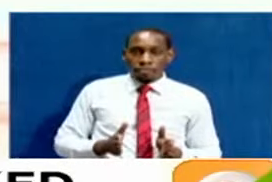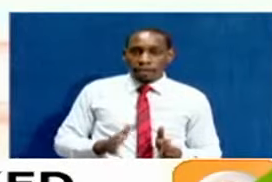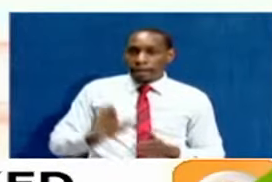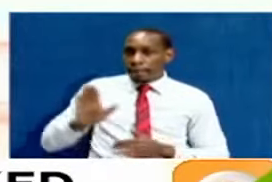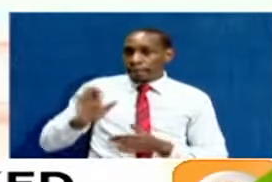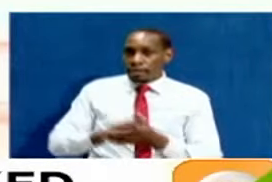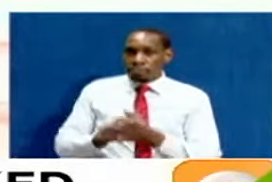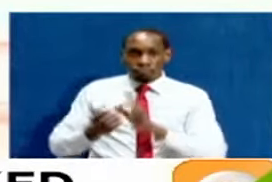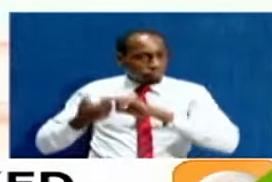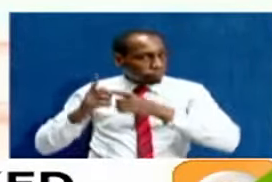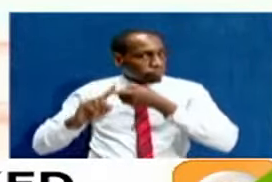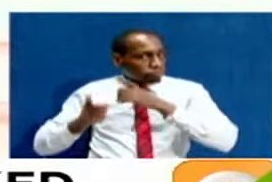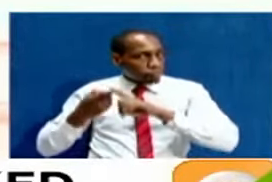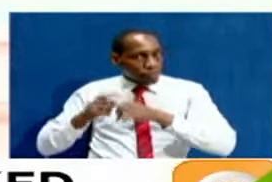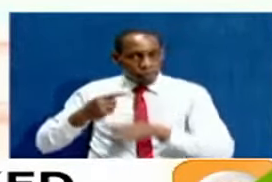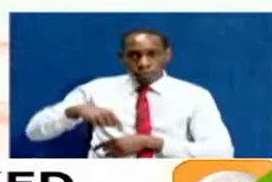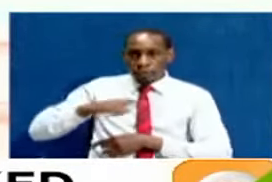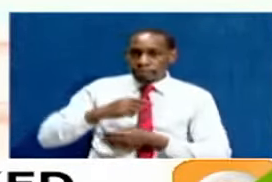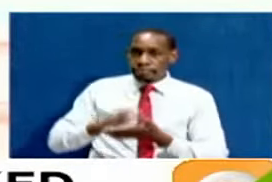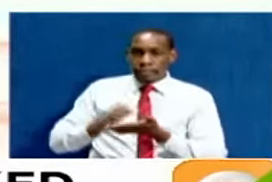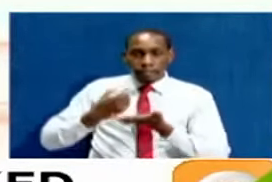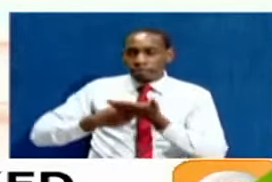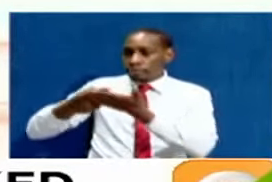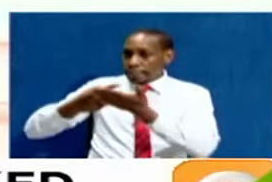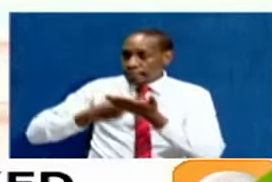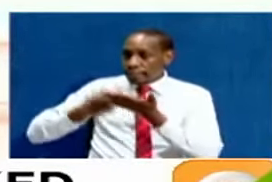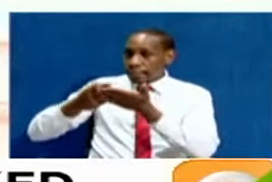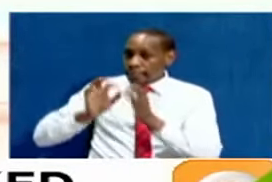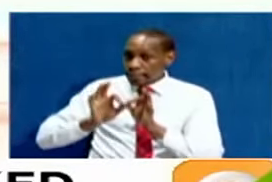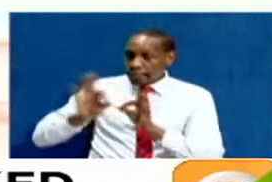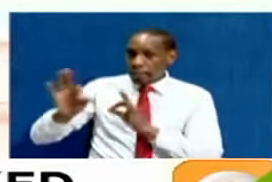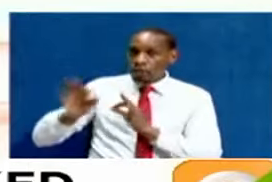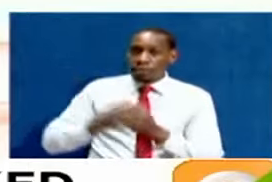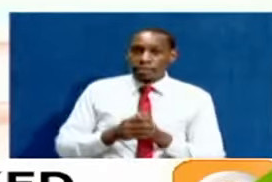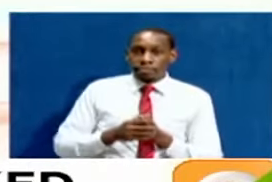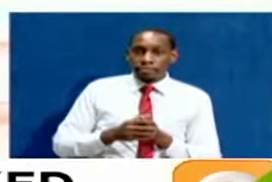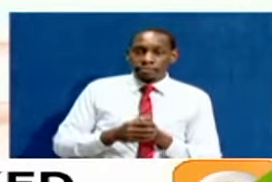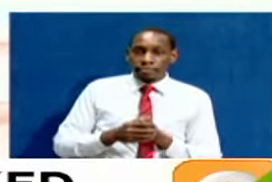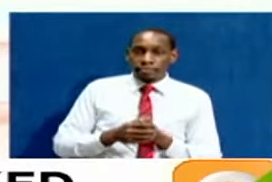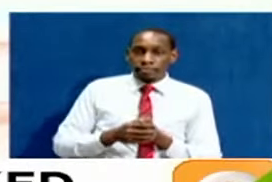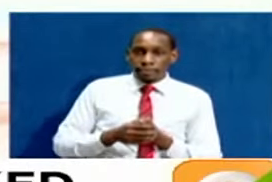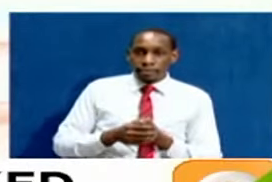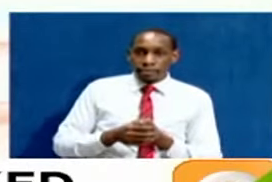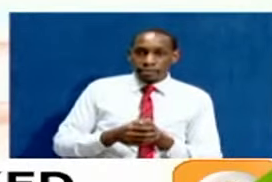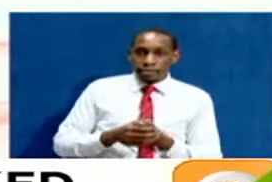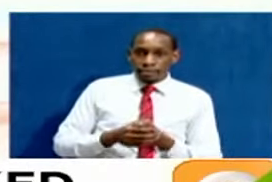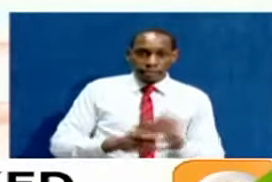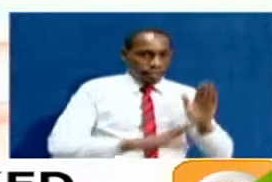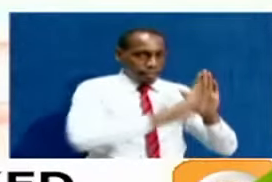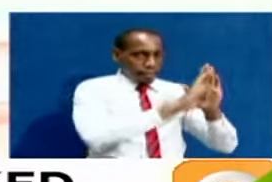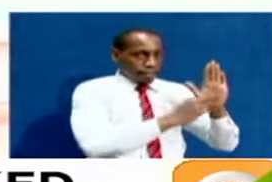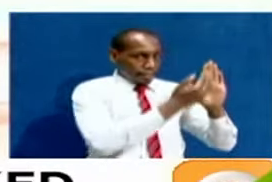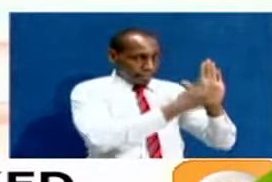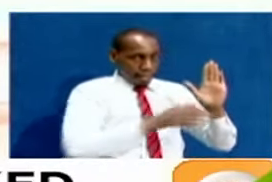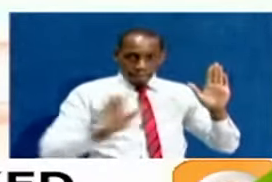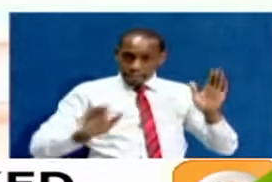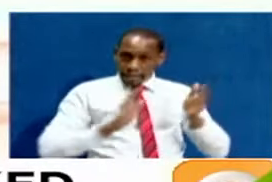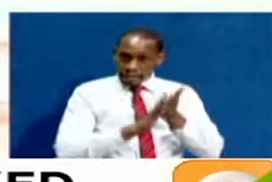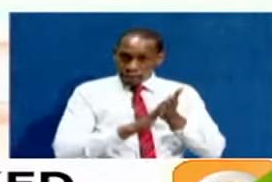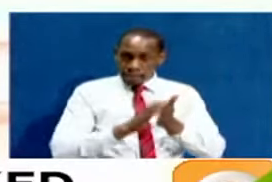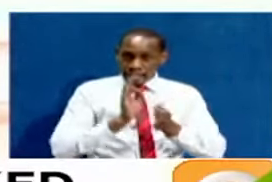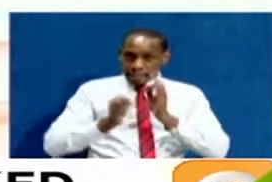They went through and we had long sessions with them. And this was their recommendation, that